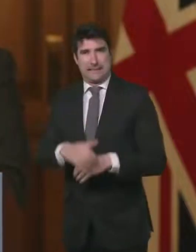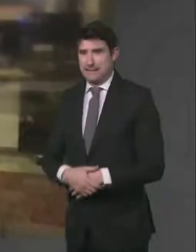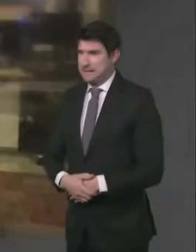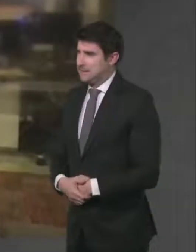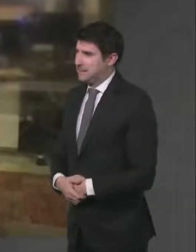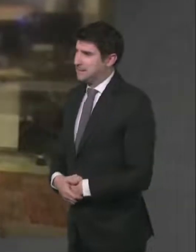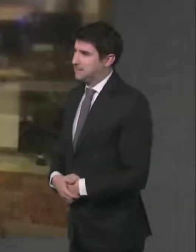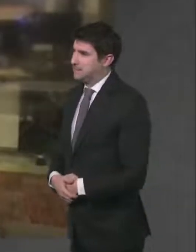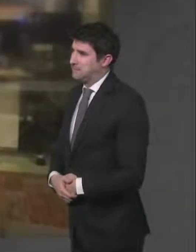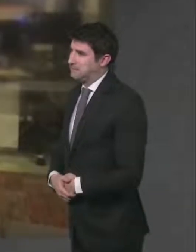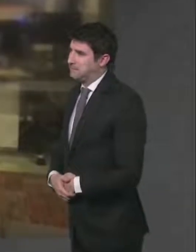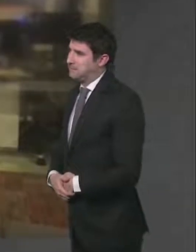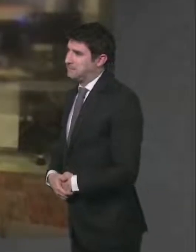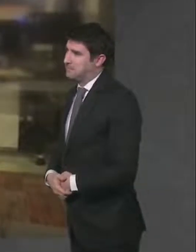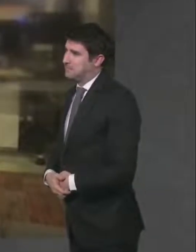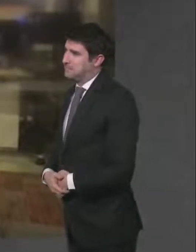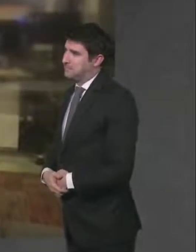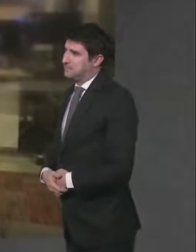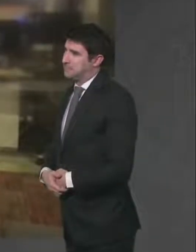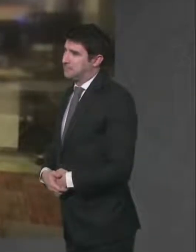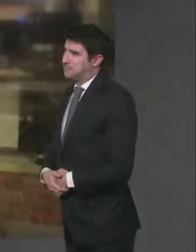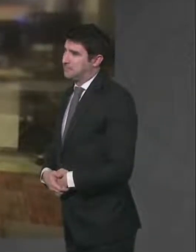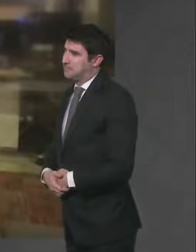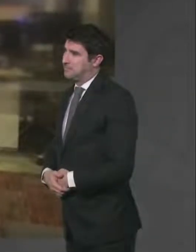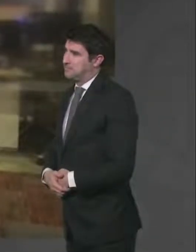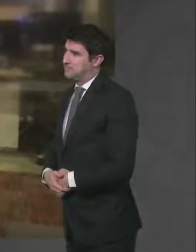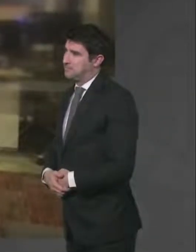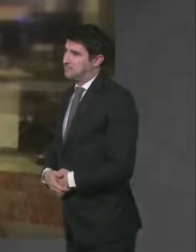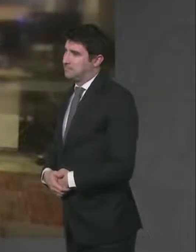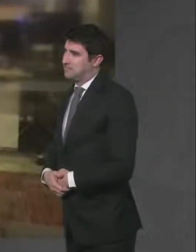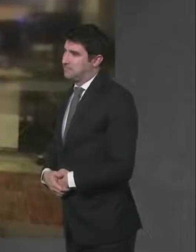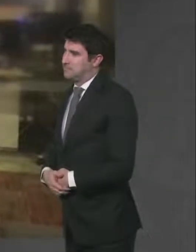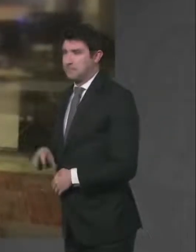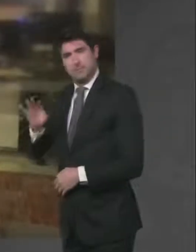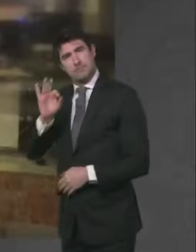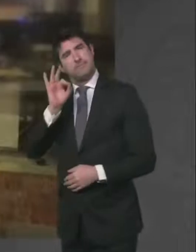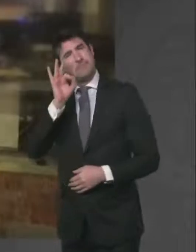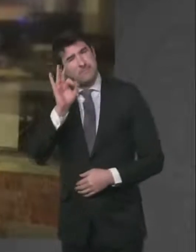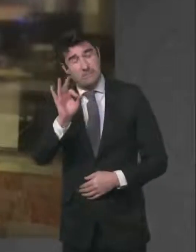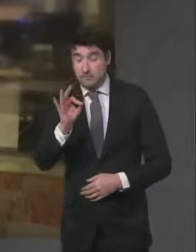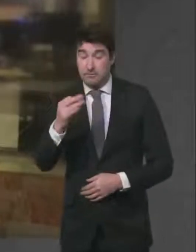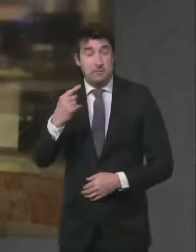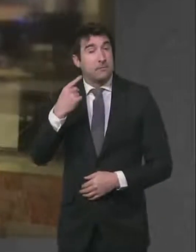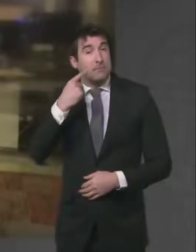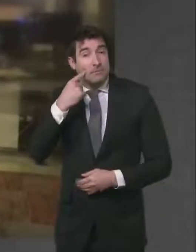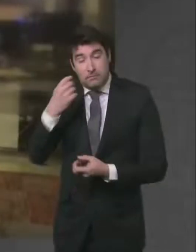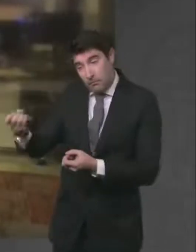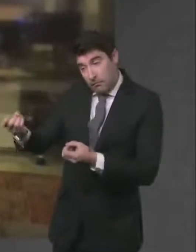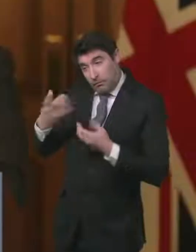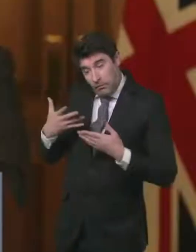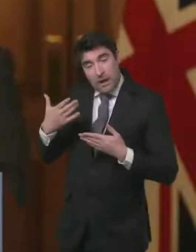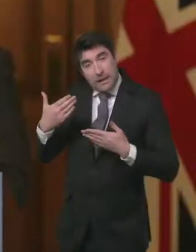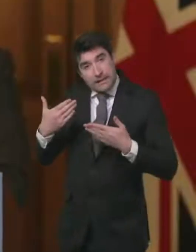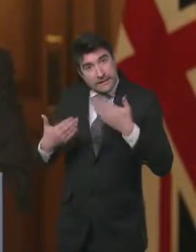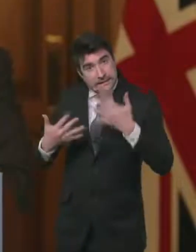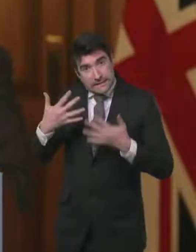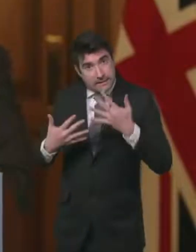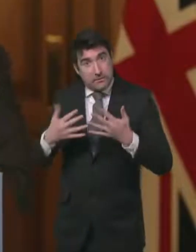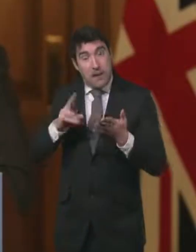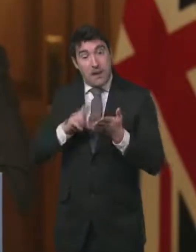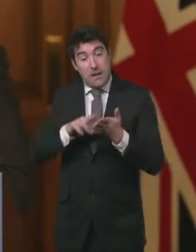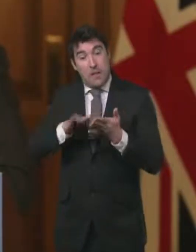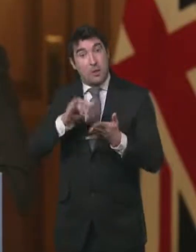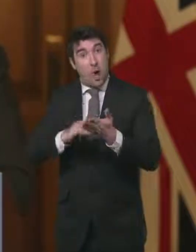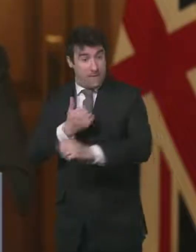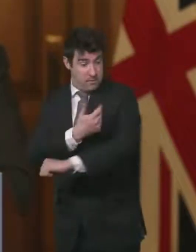the NHS immunise every week? Because surely it needs to be in the millions. Well, thanks very